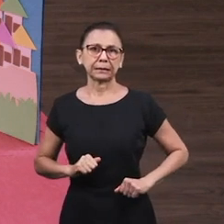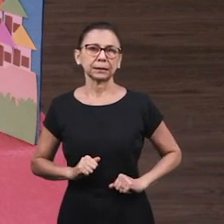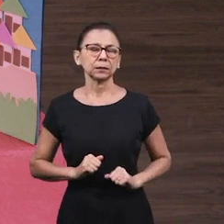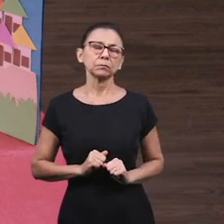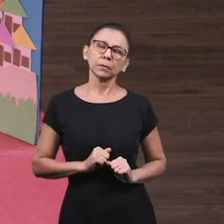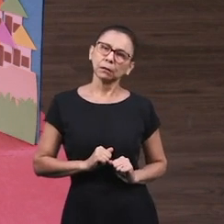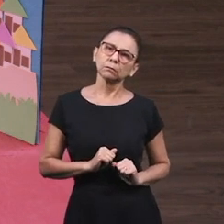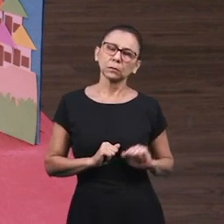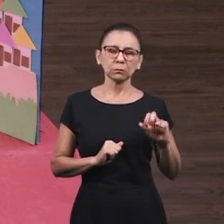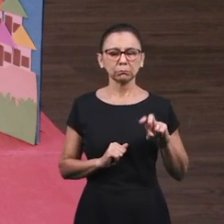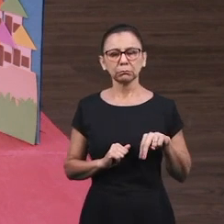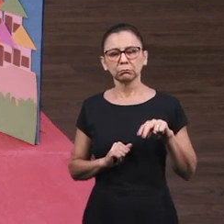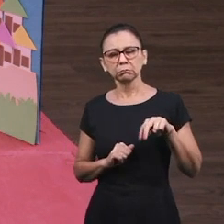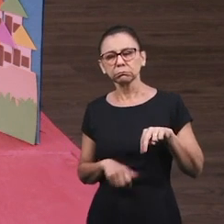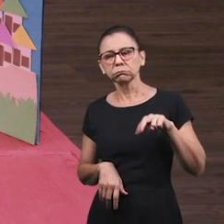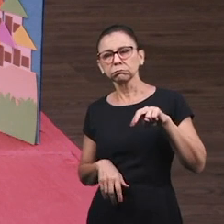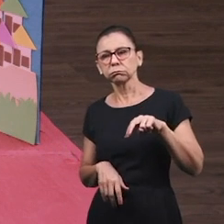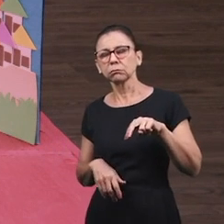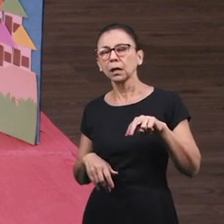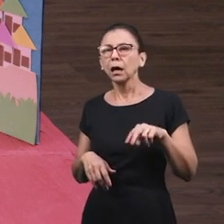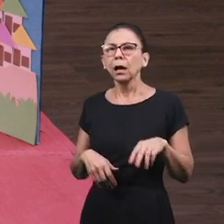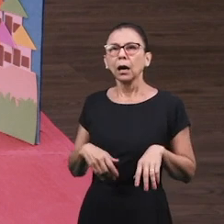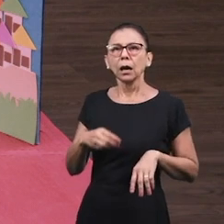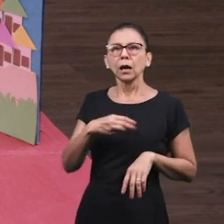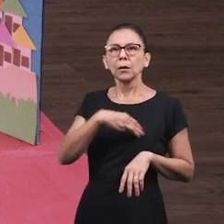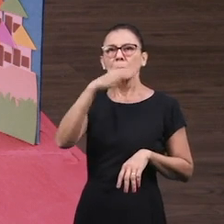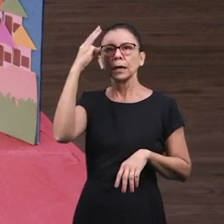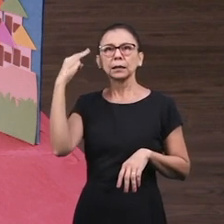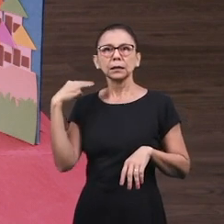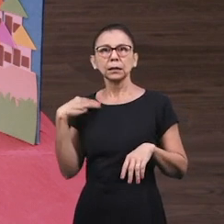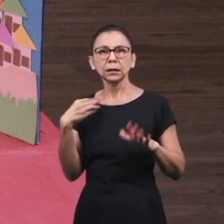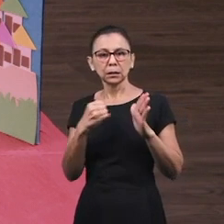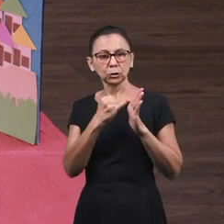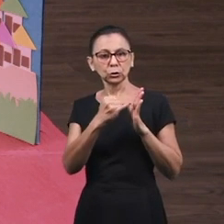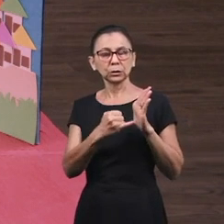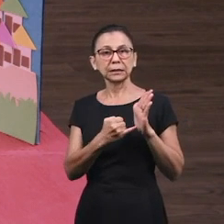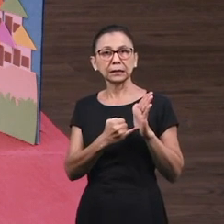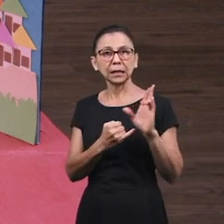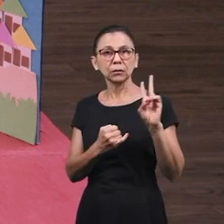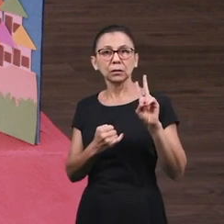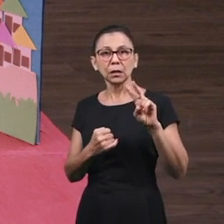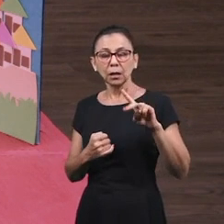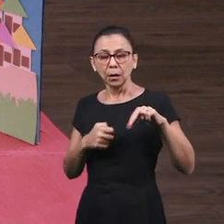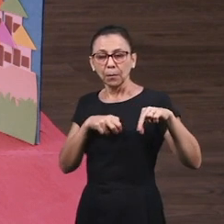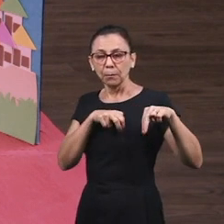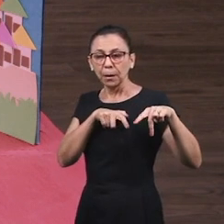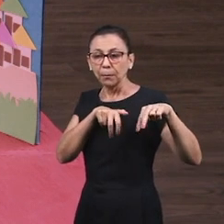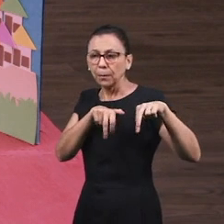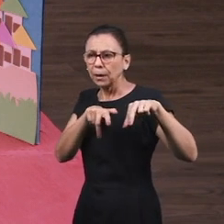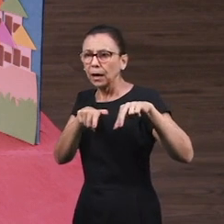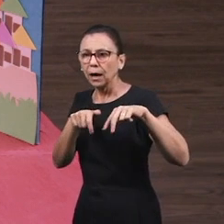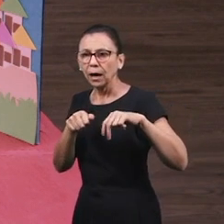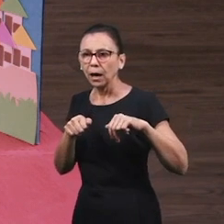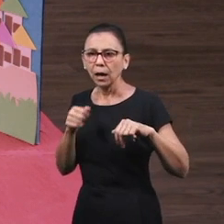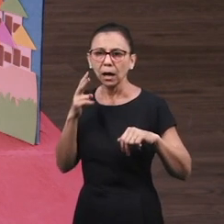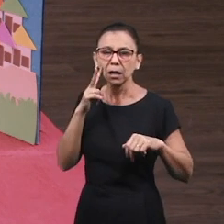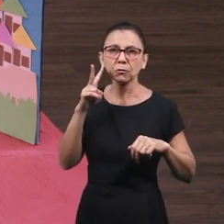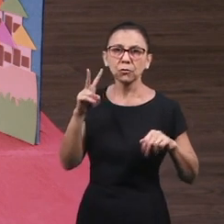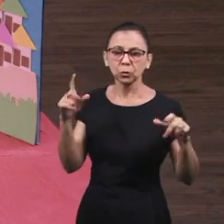As they walked a little bit more, Mary and Joseph, they came across a manger. A